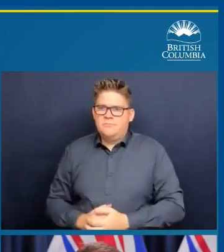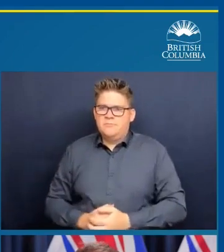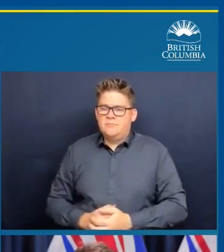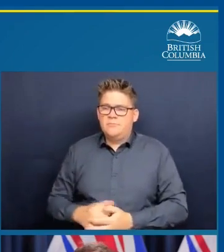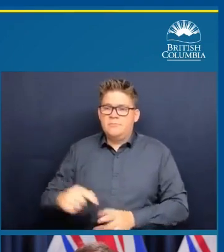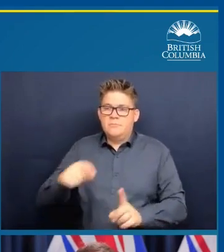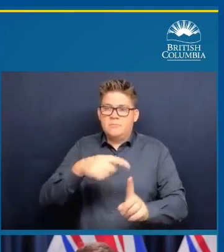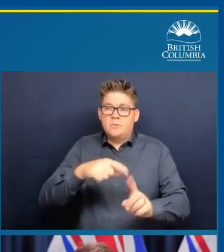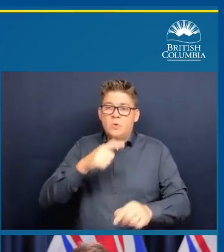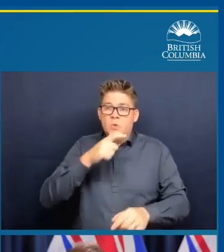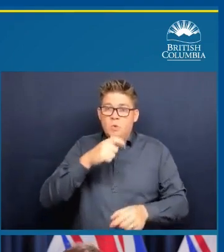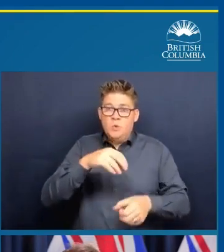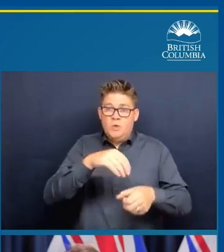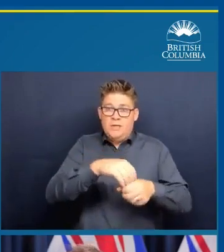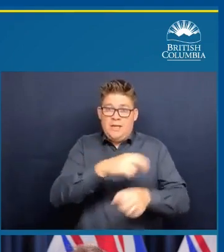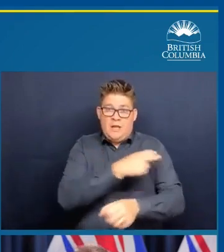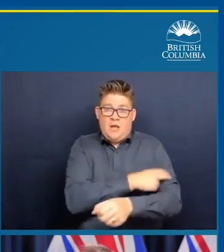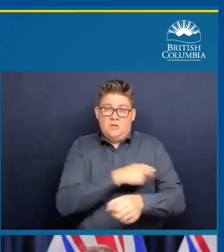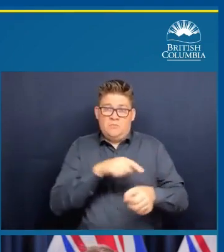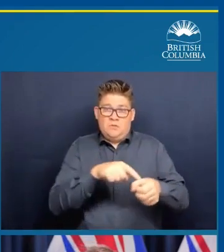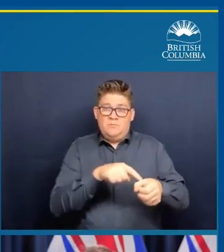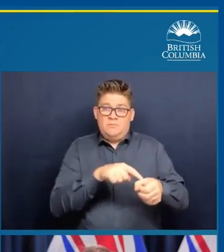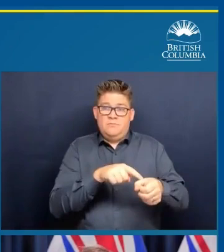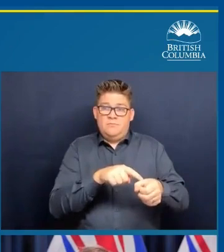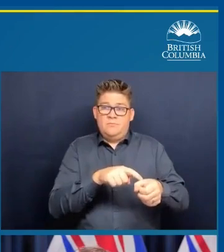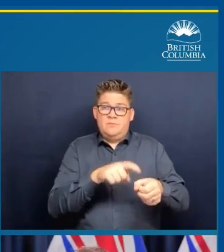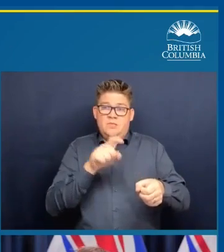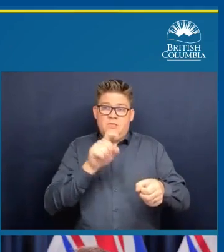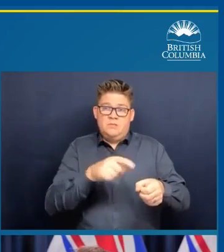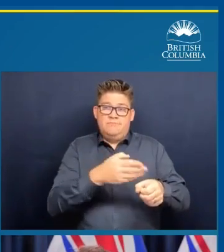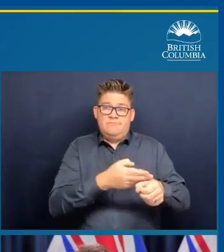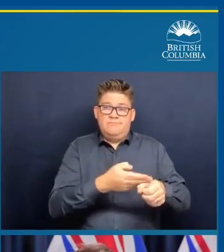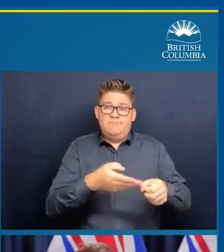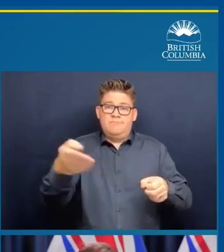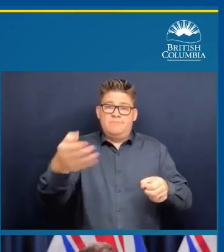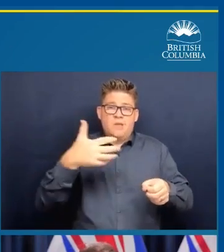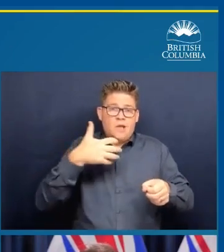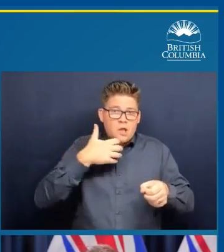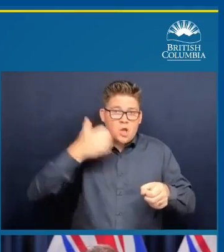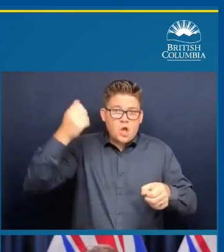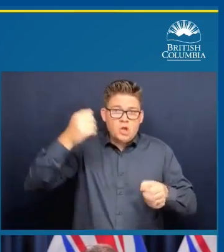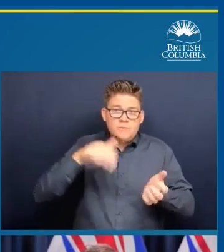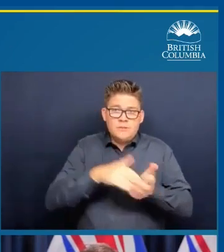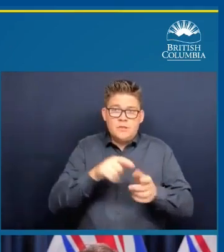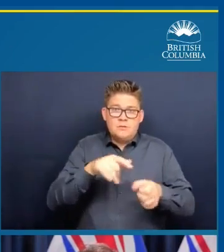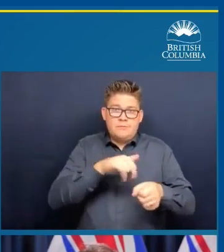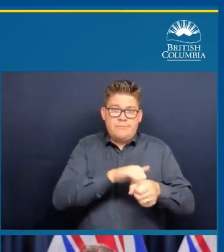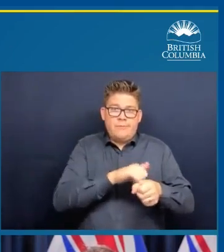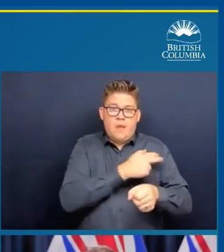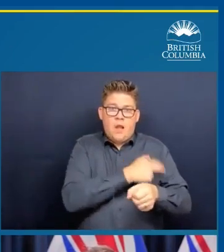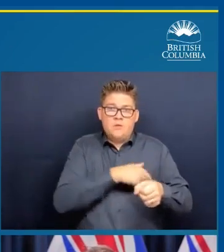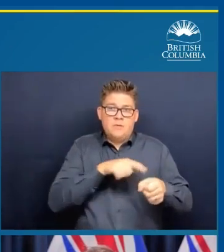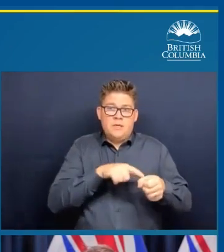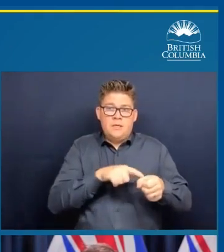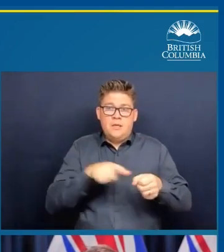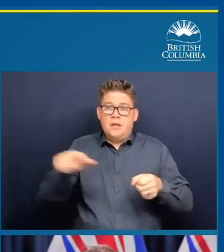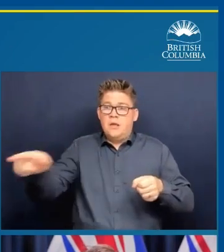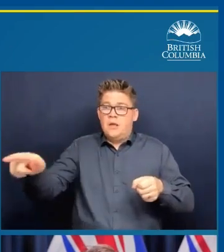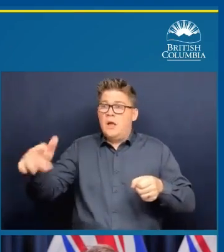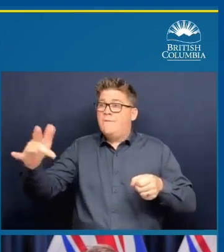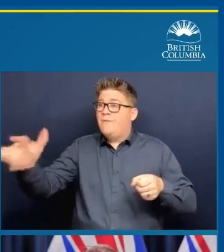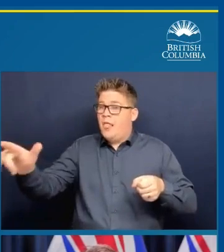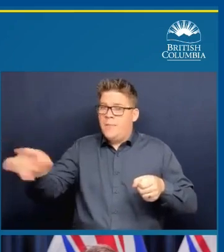provided hospital care as they either wait for a long-term care transfer in an available bed. And that is one of the ways that we measure